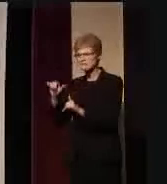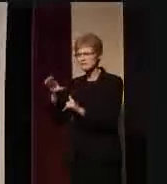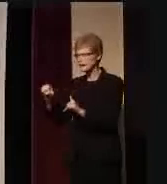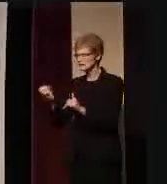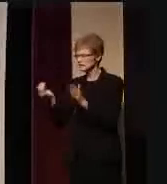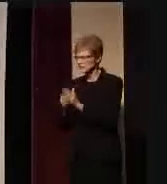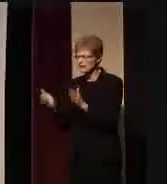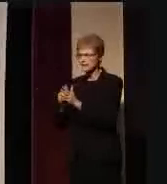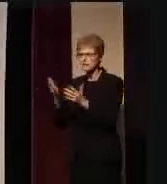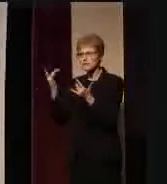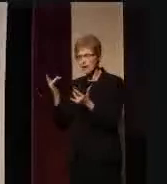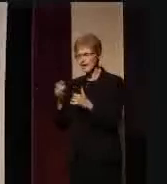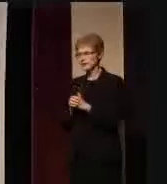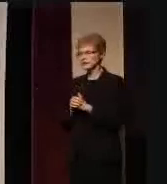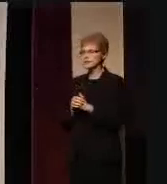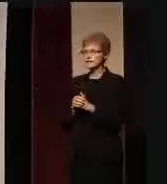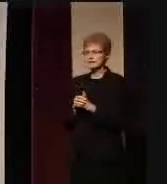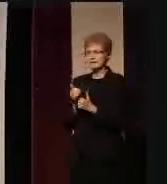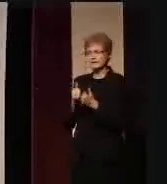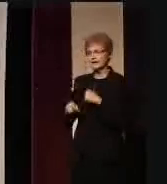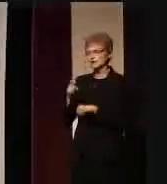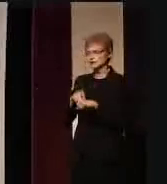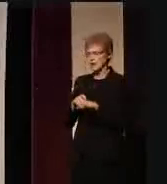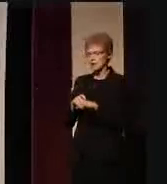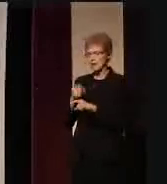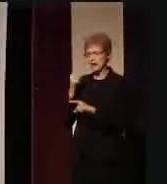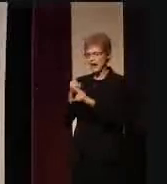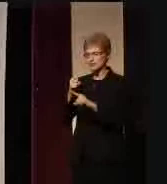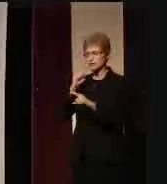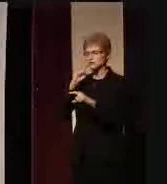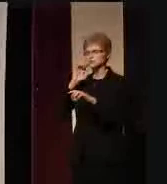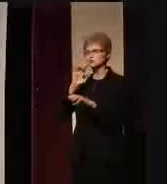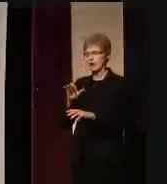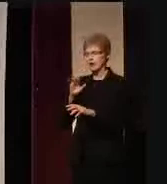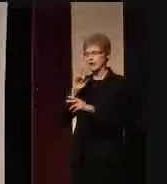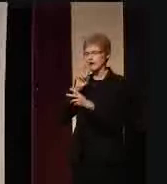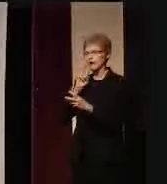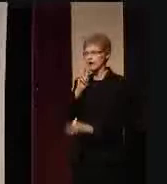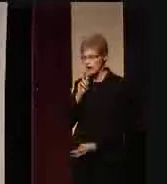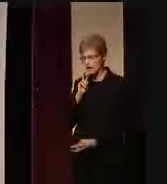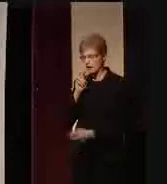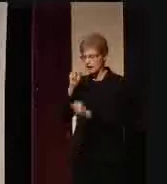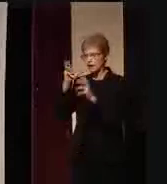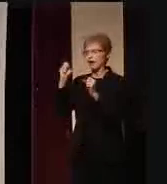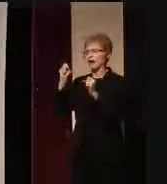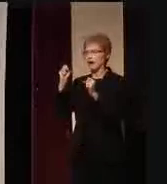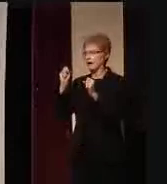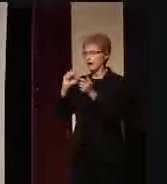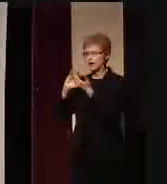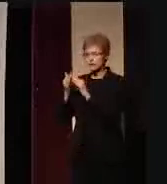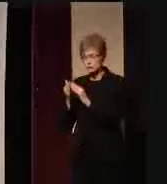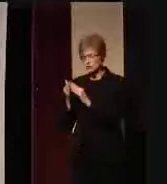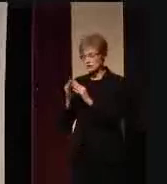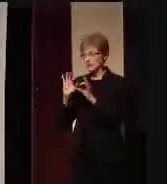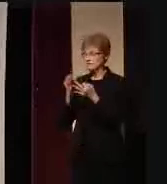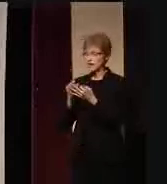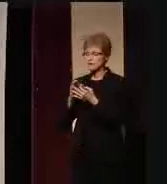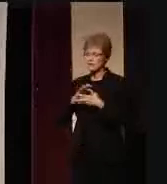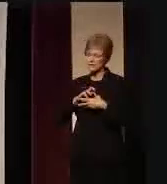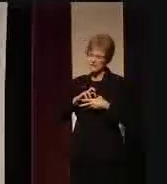again. And each time we're so shocked, and of course we're horrified, and of course the community and the family is